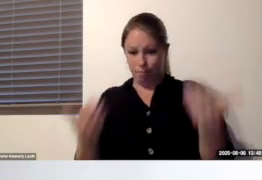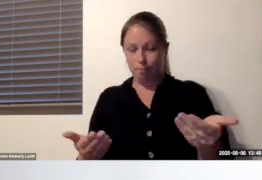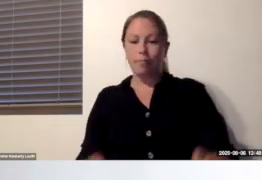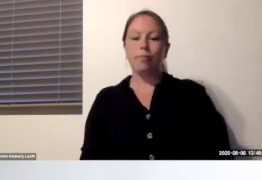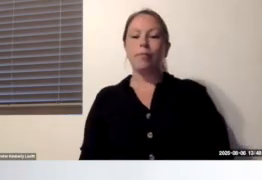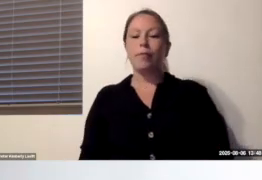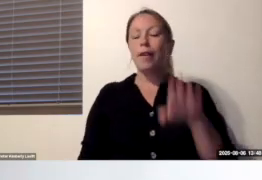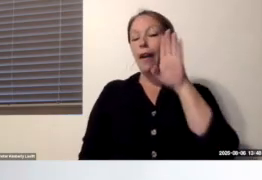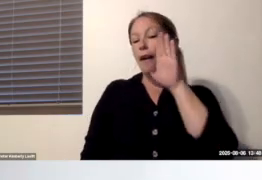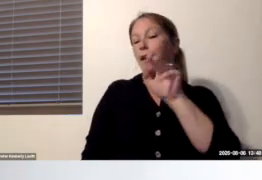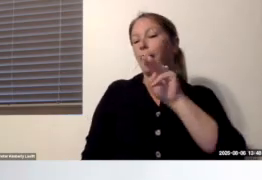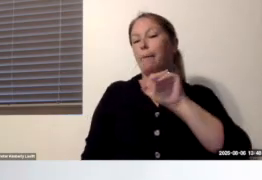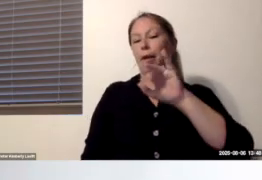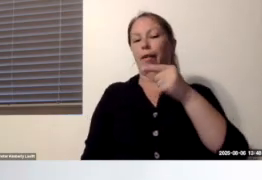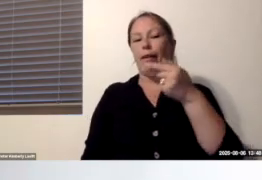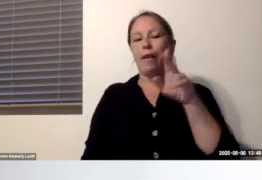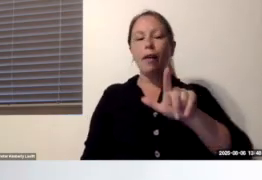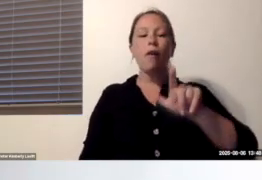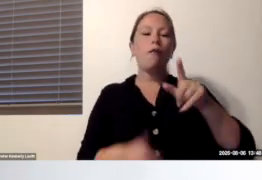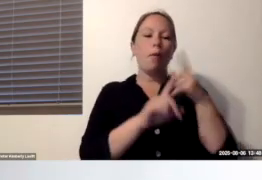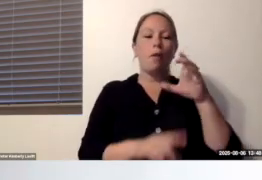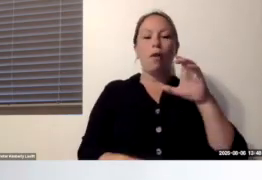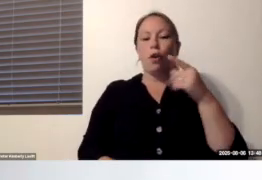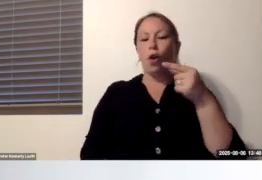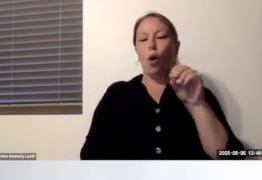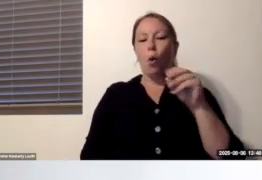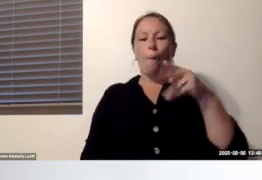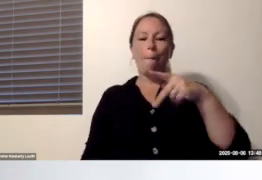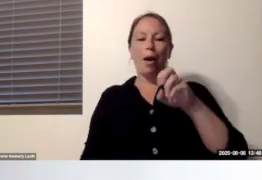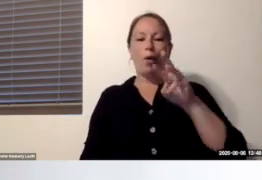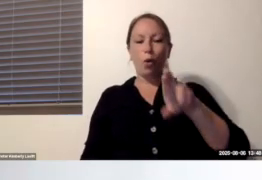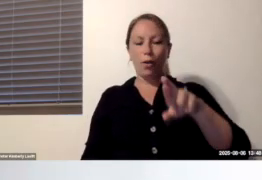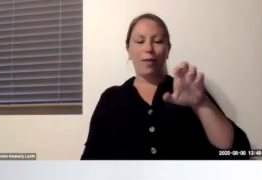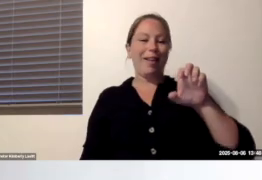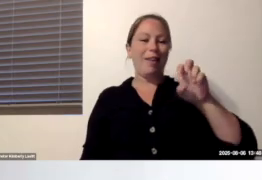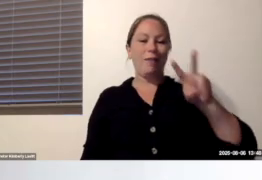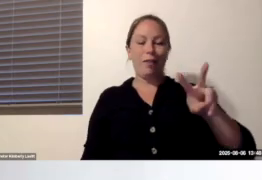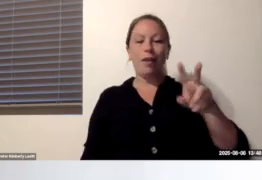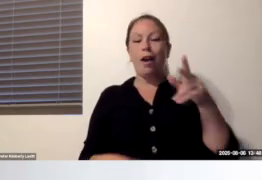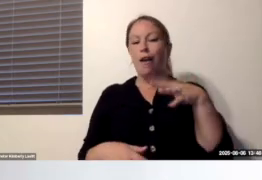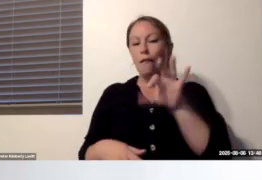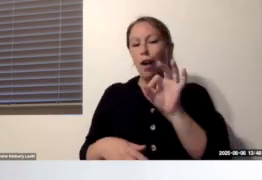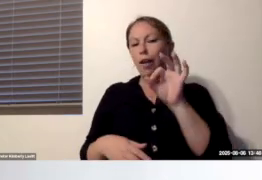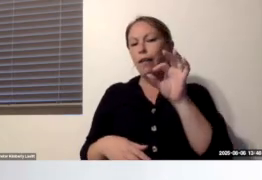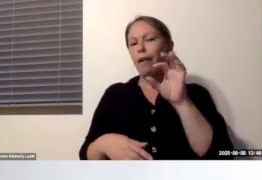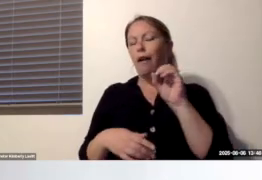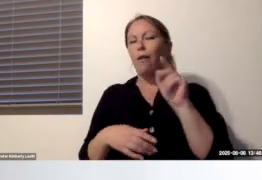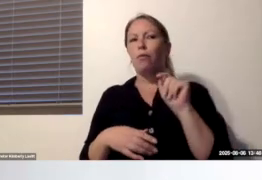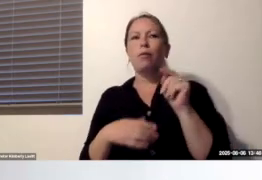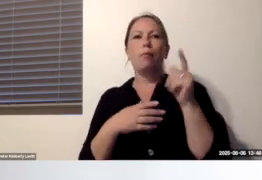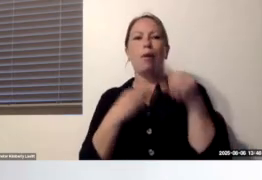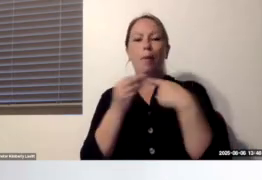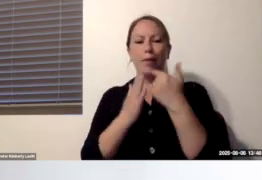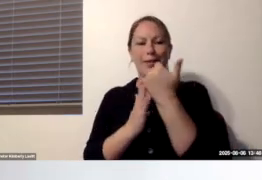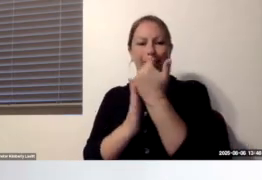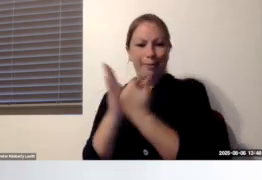Hi, Miguel Martinez with Go Power EV. I wanted to find out about this approved dealer list. Do